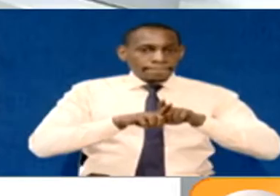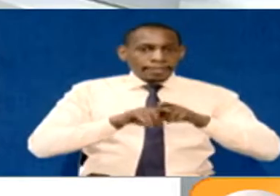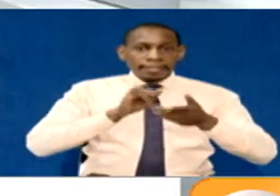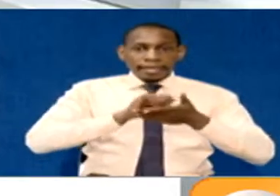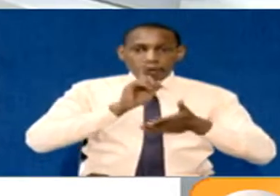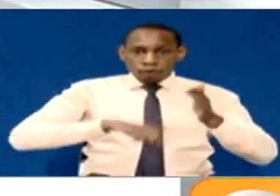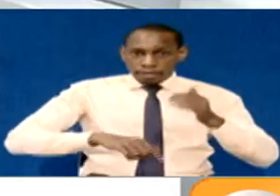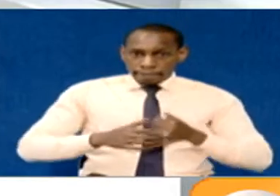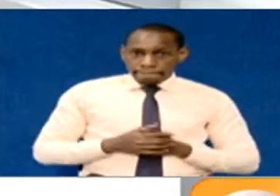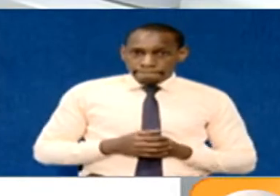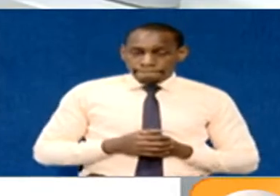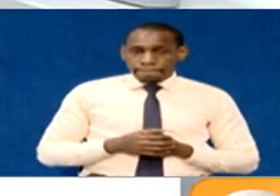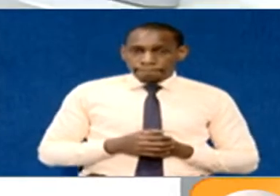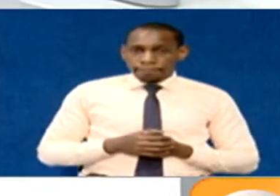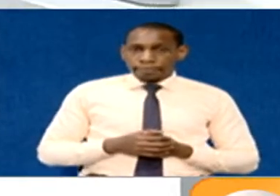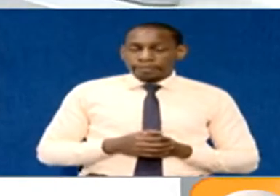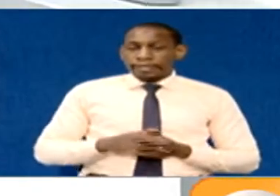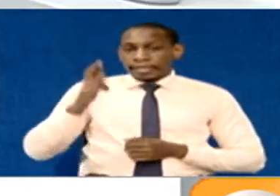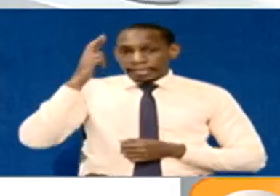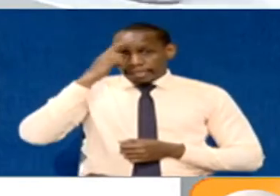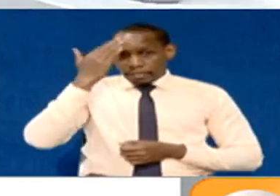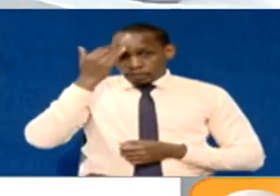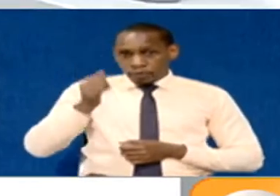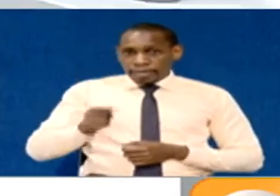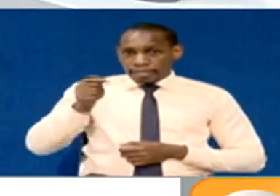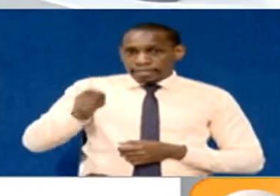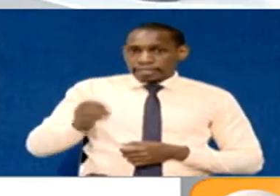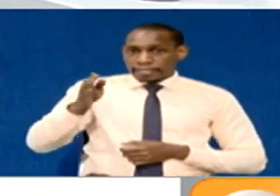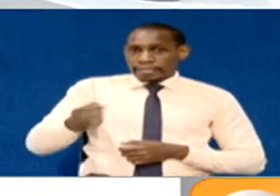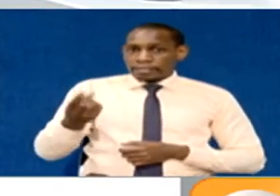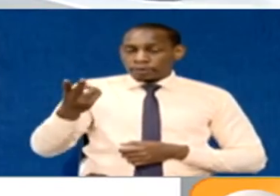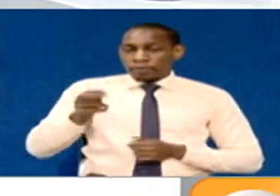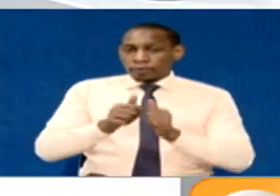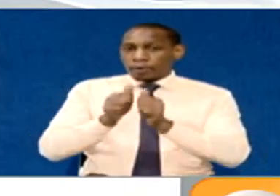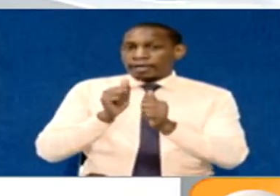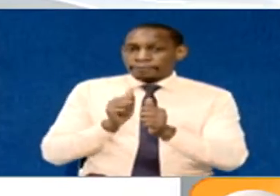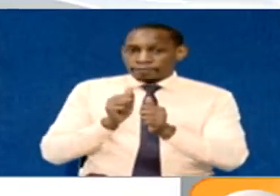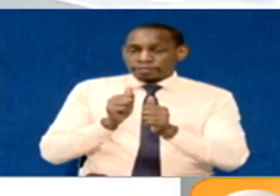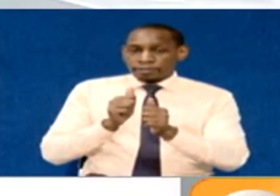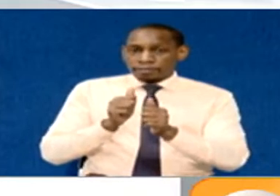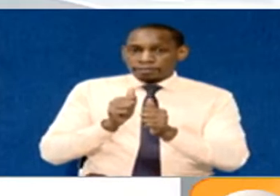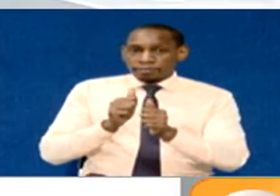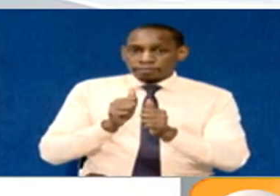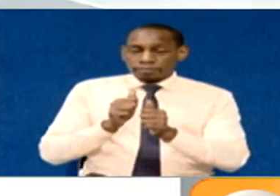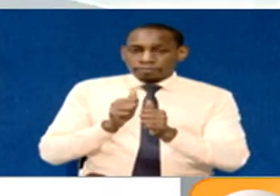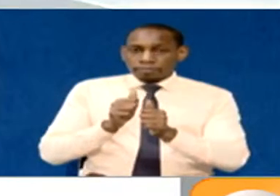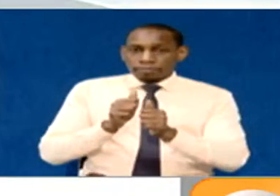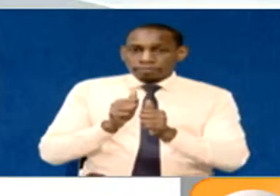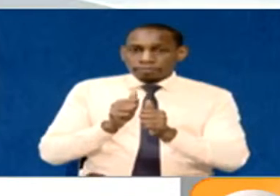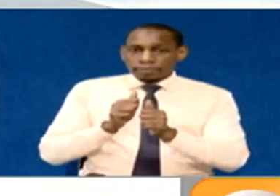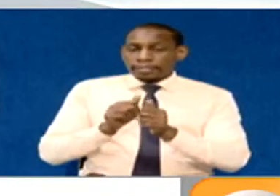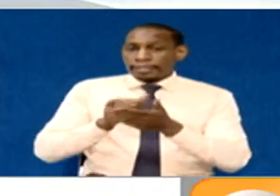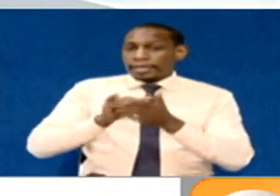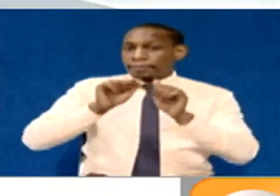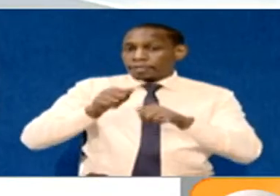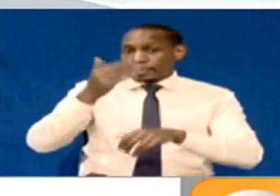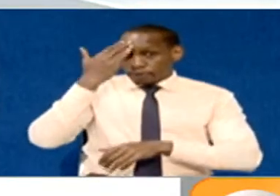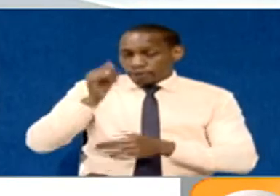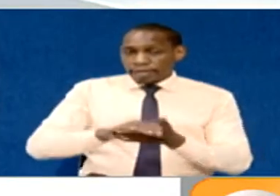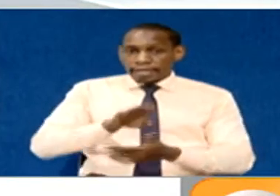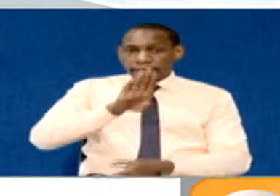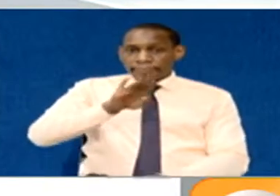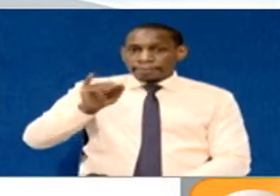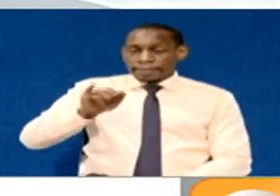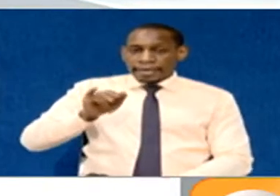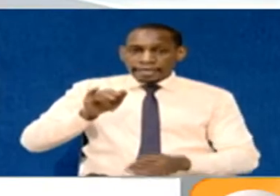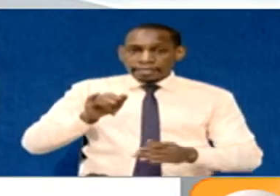that part of the reason why two of the judges who were rejected, Justice Ngugi and Justice Odunga, could be because of the BBI